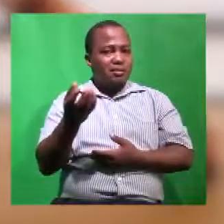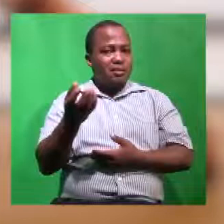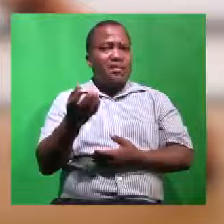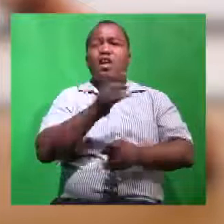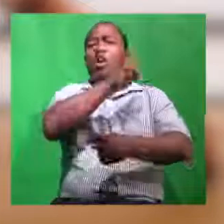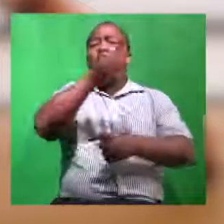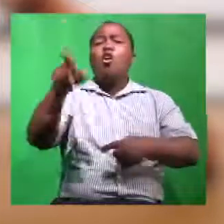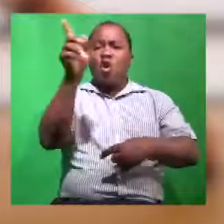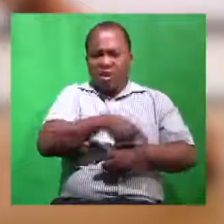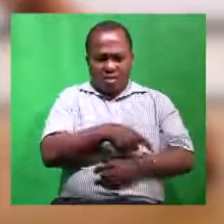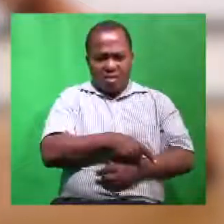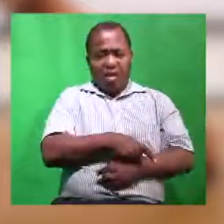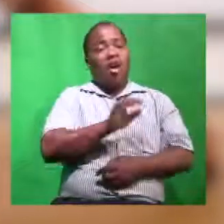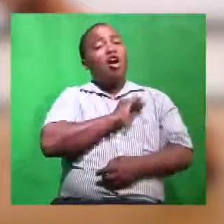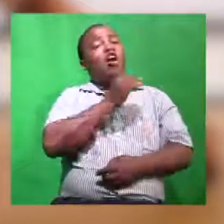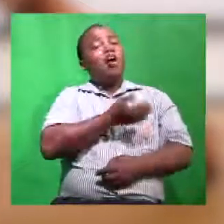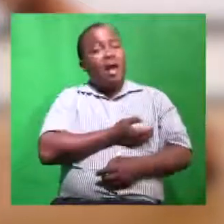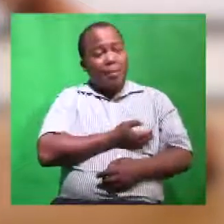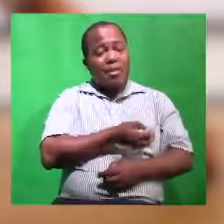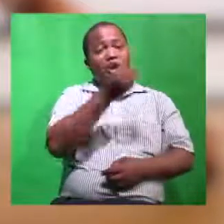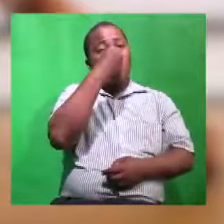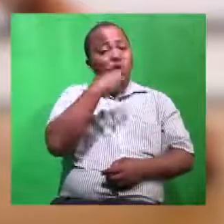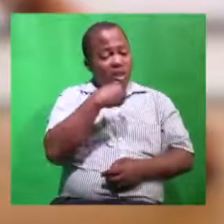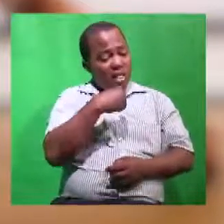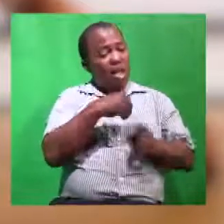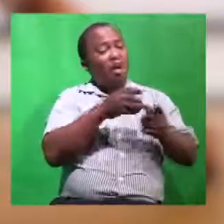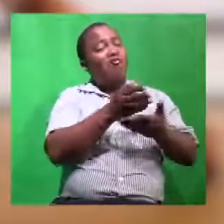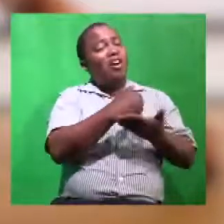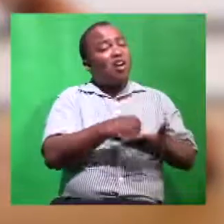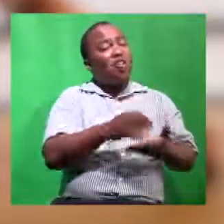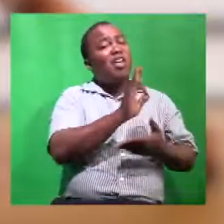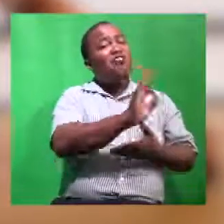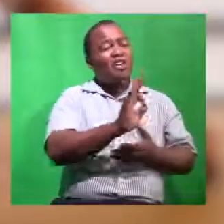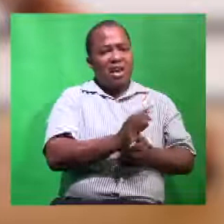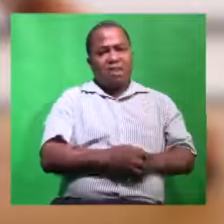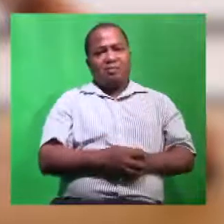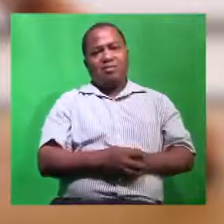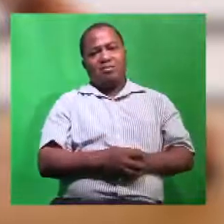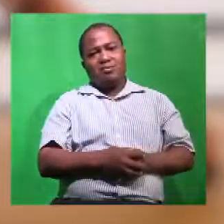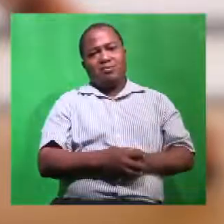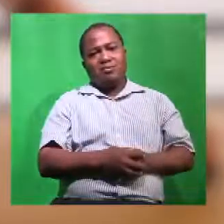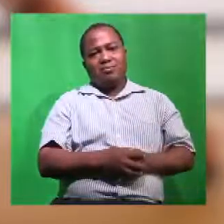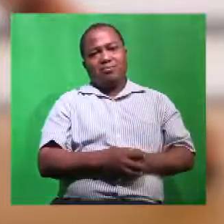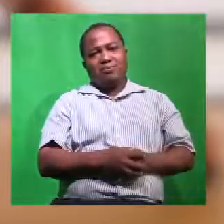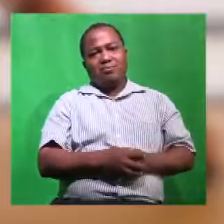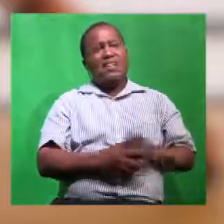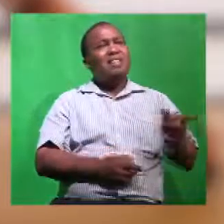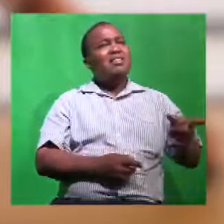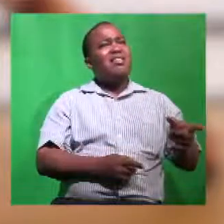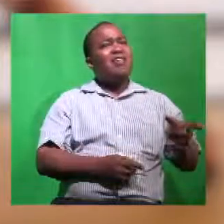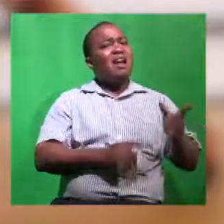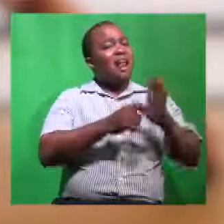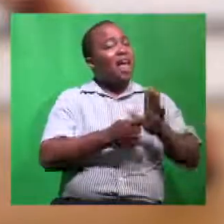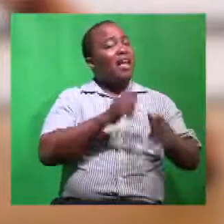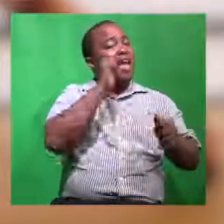restrict women, only pregnant female women, from eating certain type of food. Such food